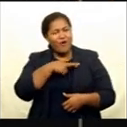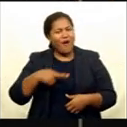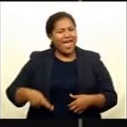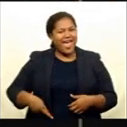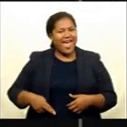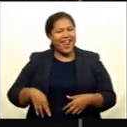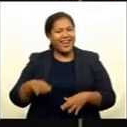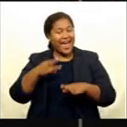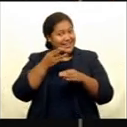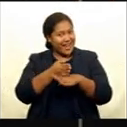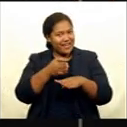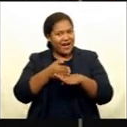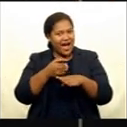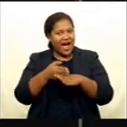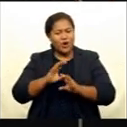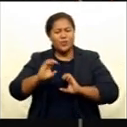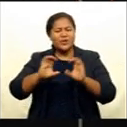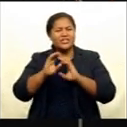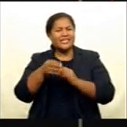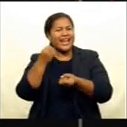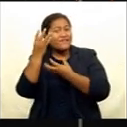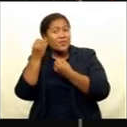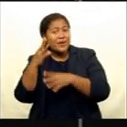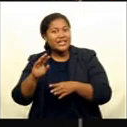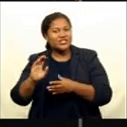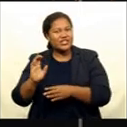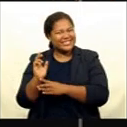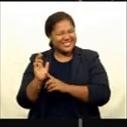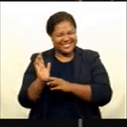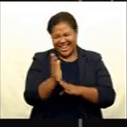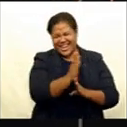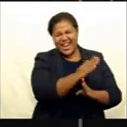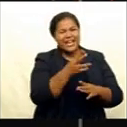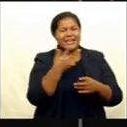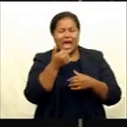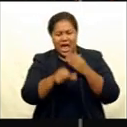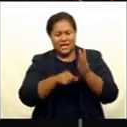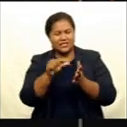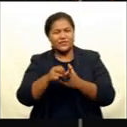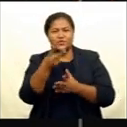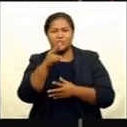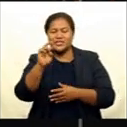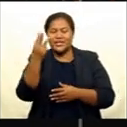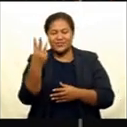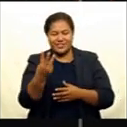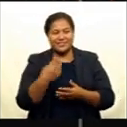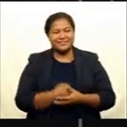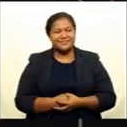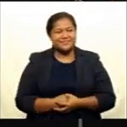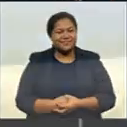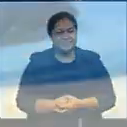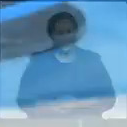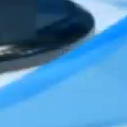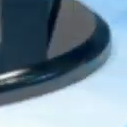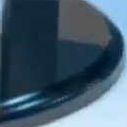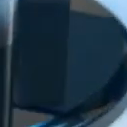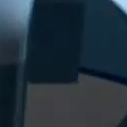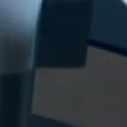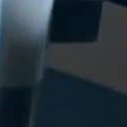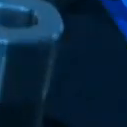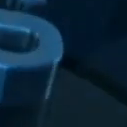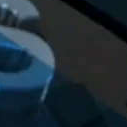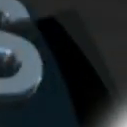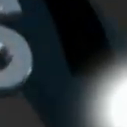information system sailor in 2015 at the age of 23. Koroi Tandulala with this story.